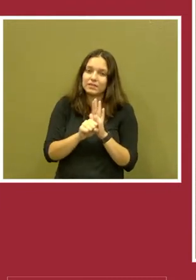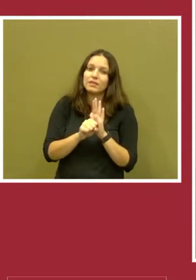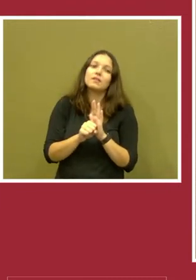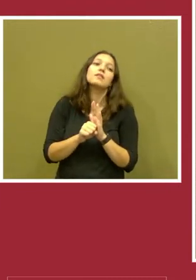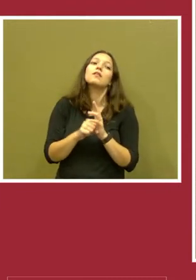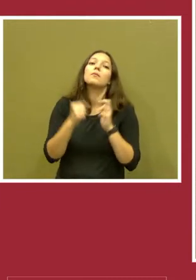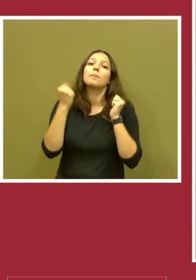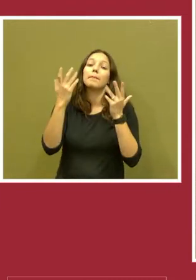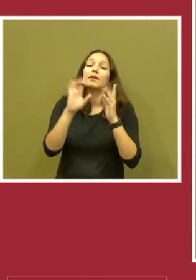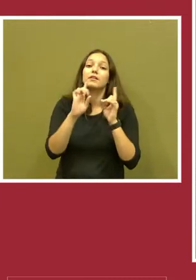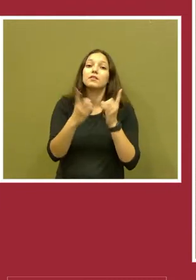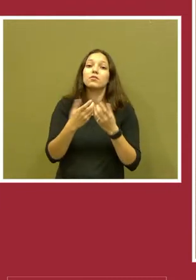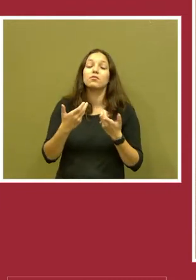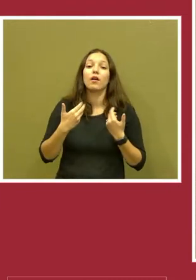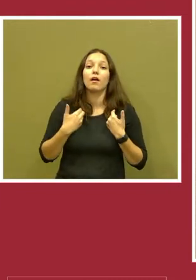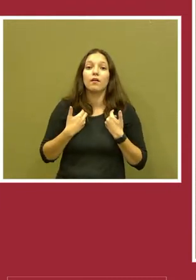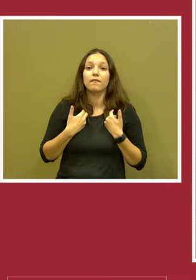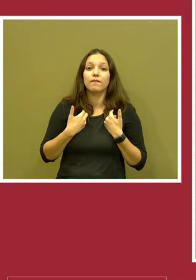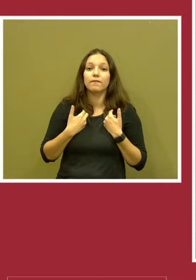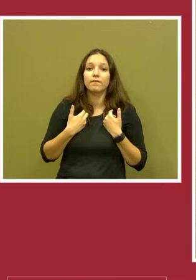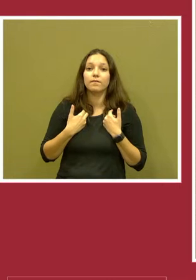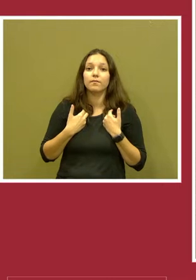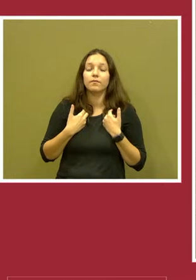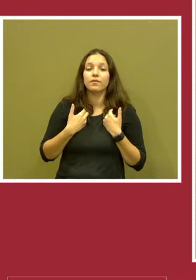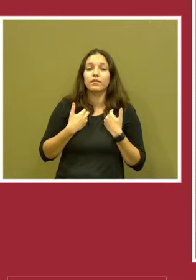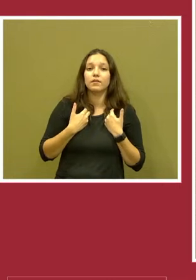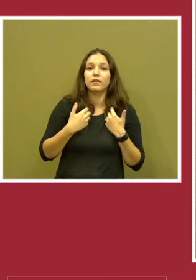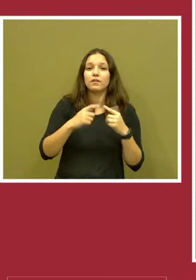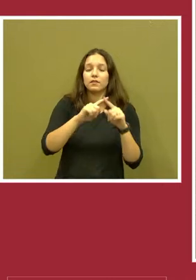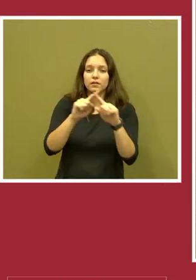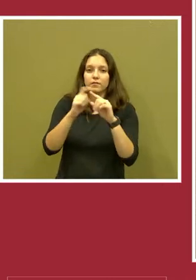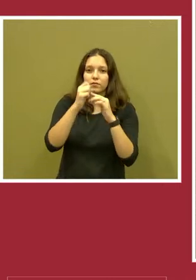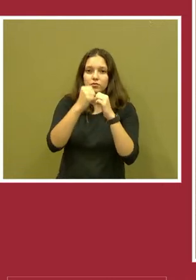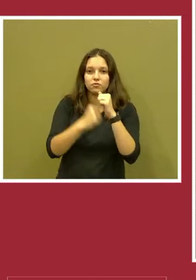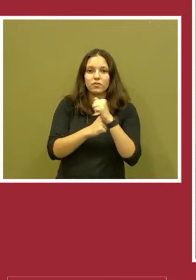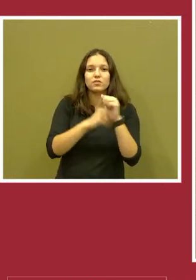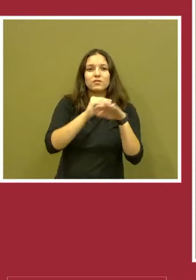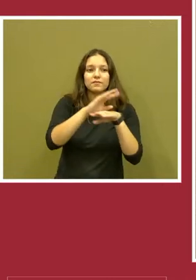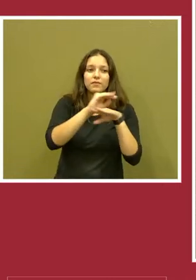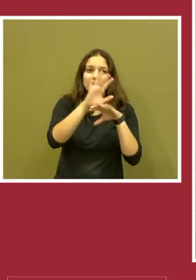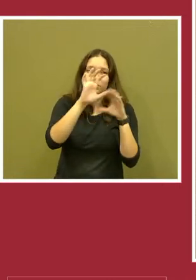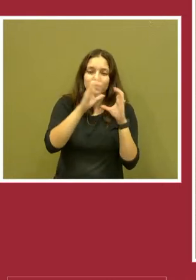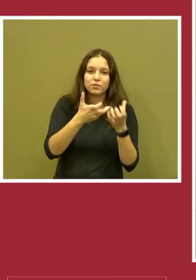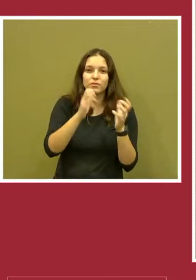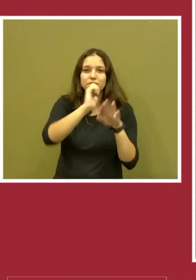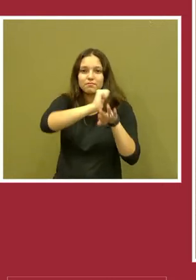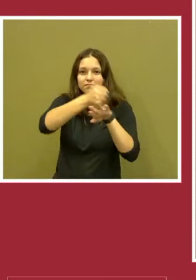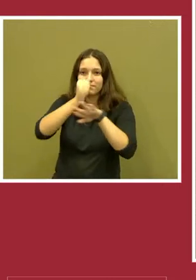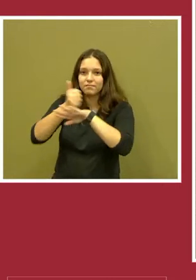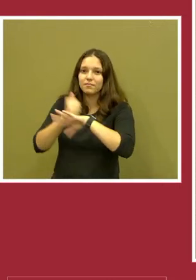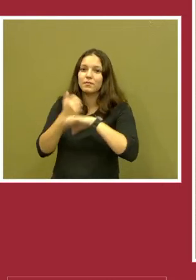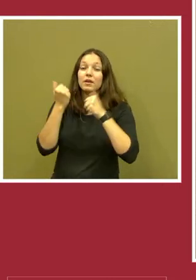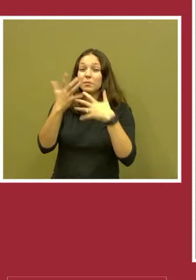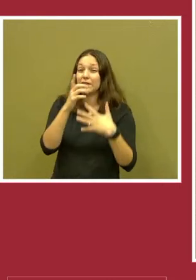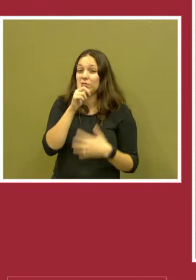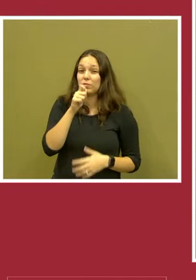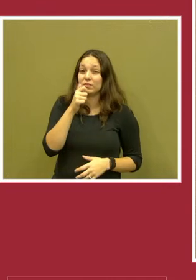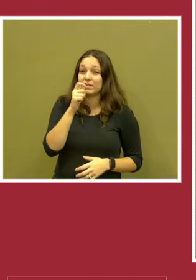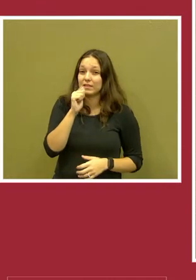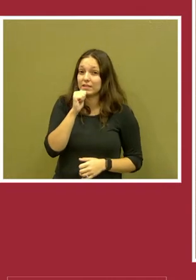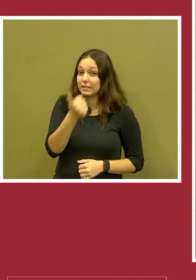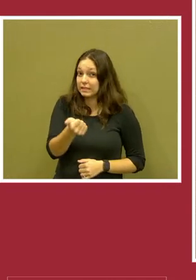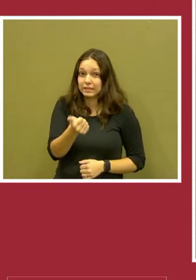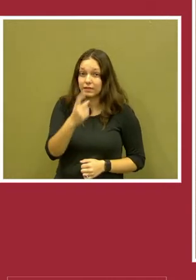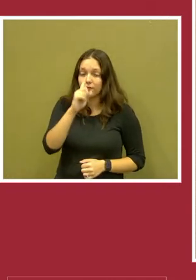of districts have versions of structures or advisory groups in place, and many even who didn't. That was one of the